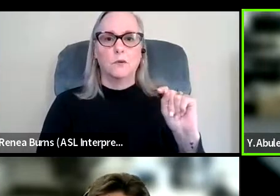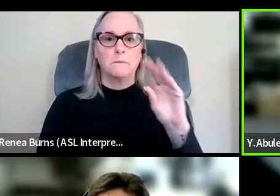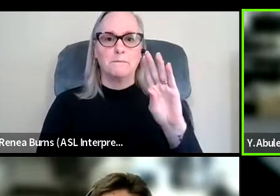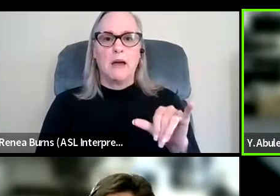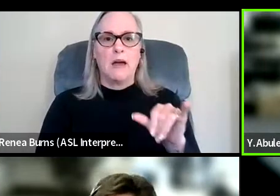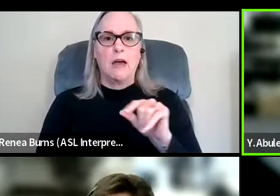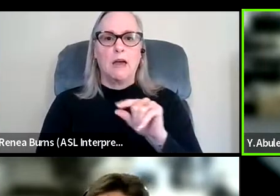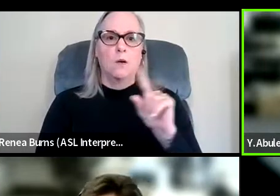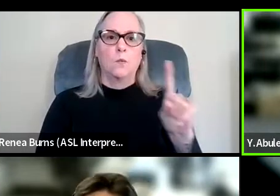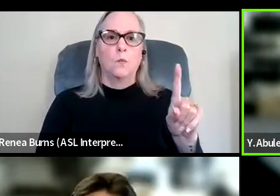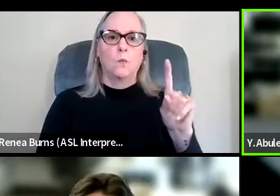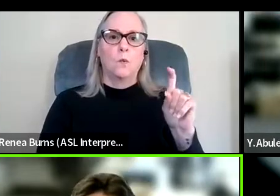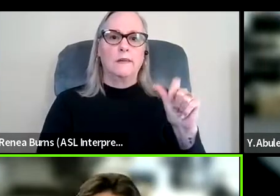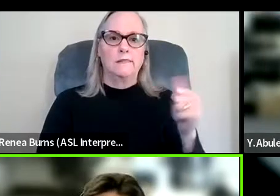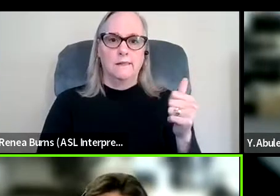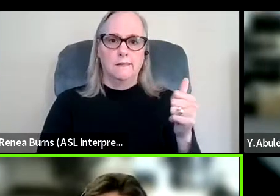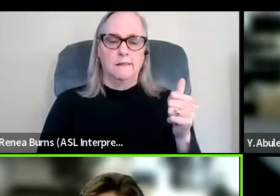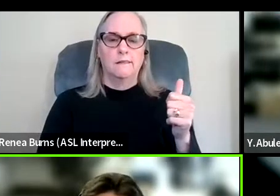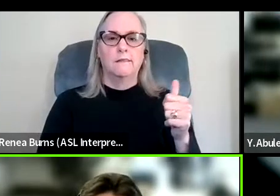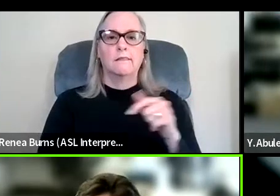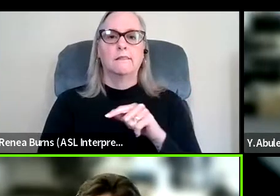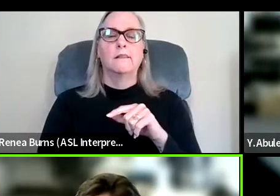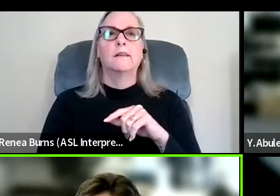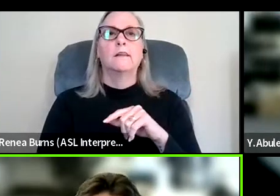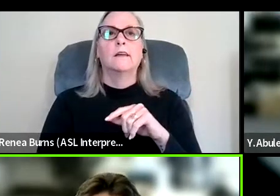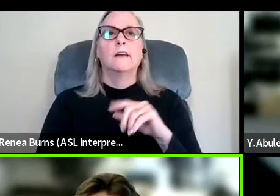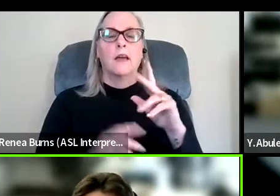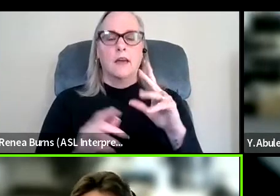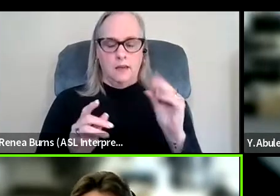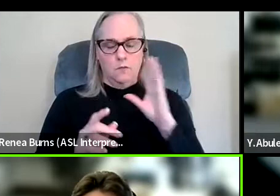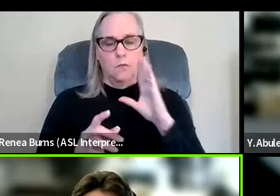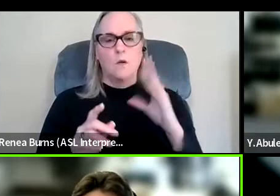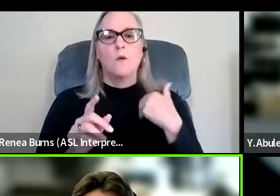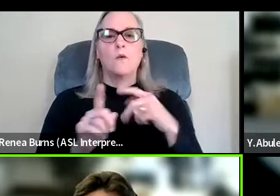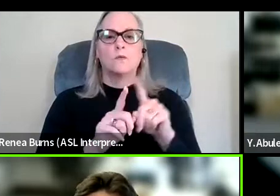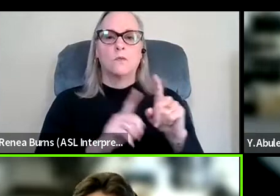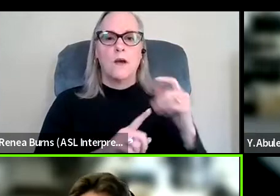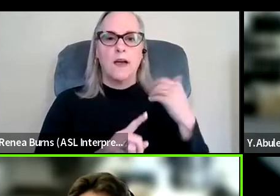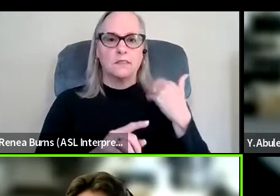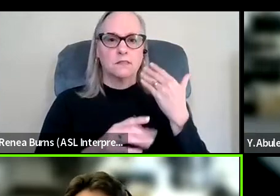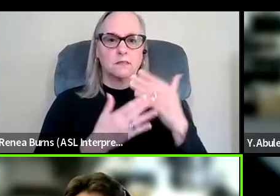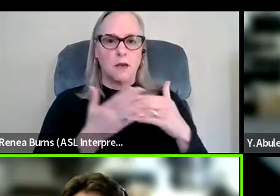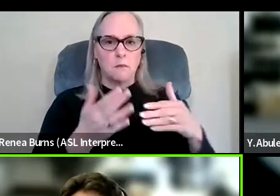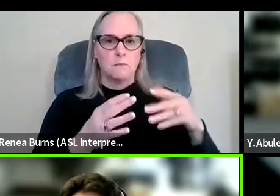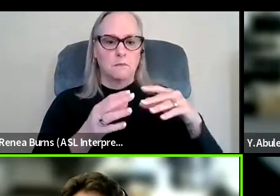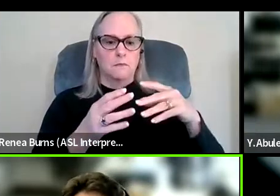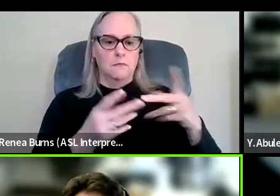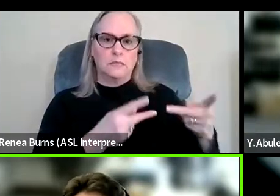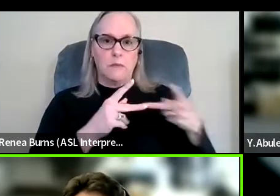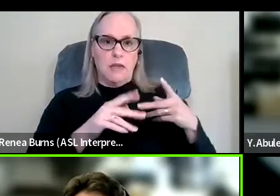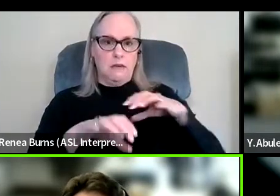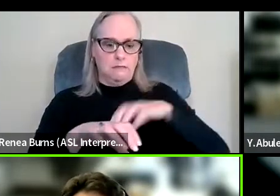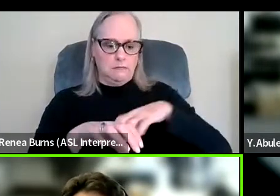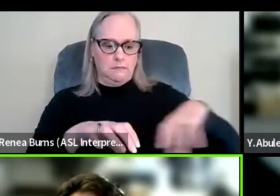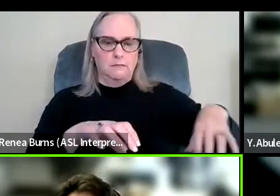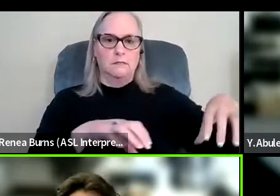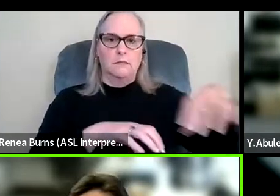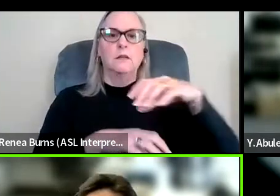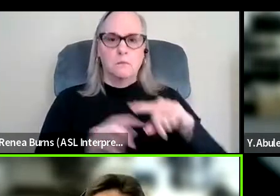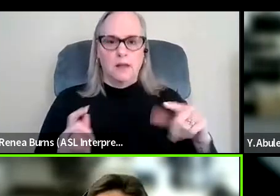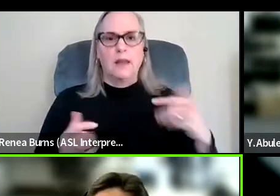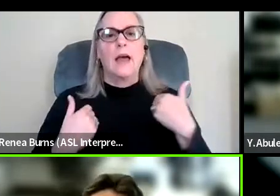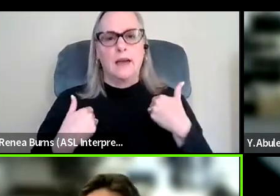110. Yeah. And then there'll be some additional overflow space adjacent to that, but there is a field area on